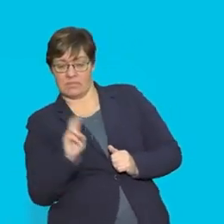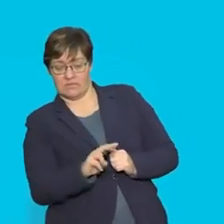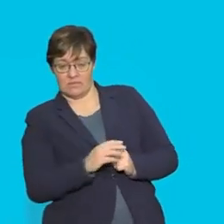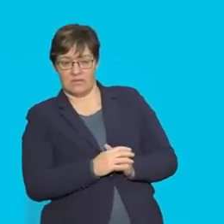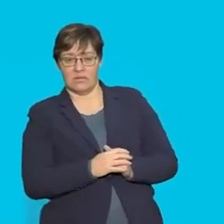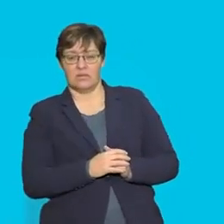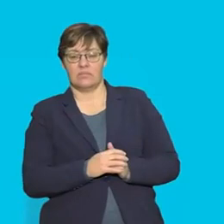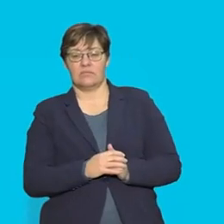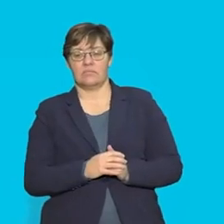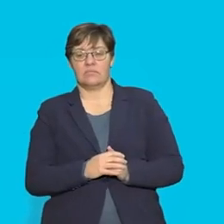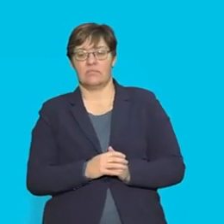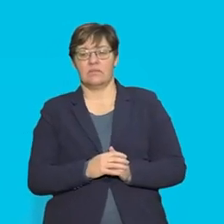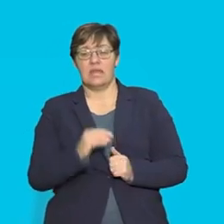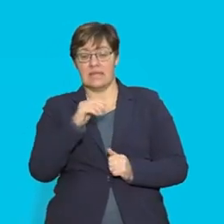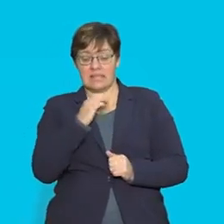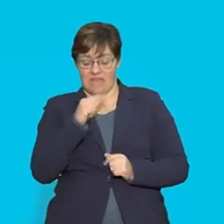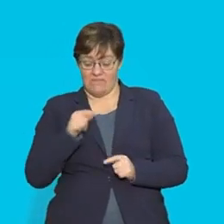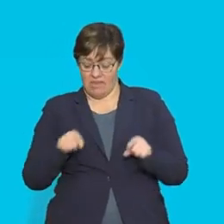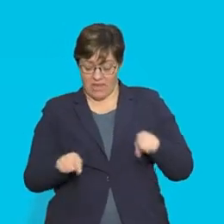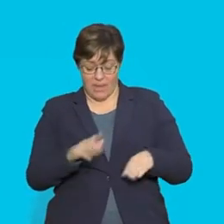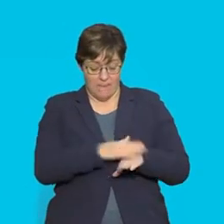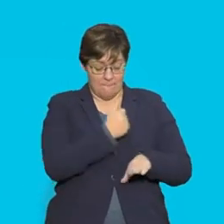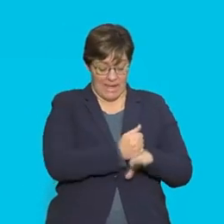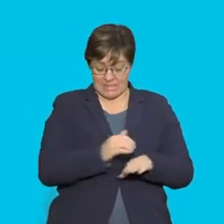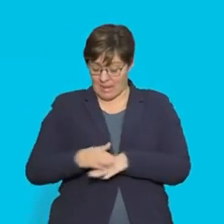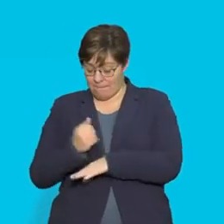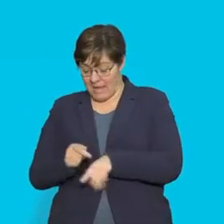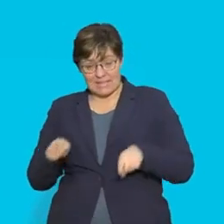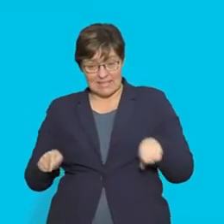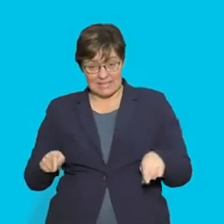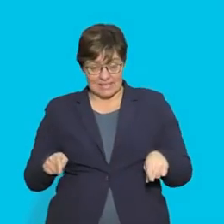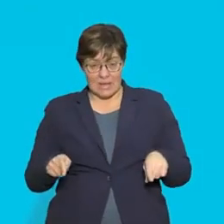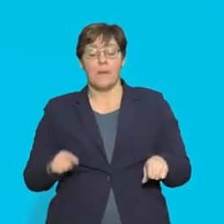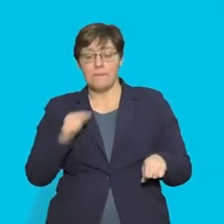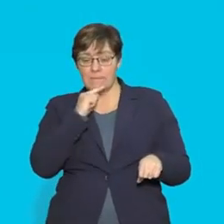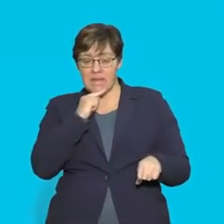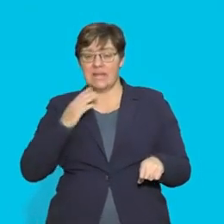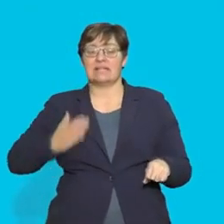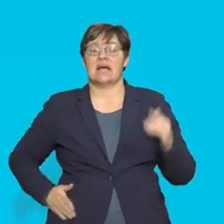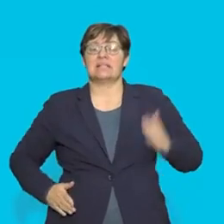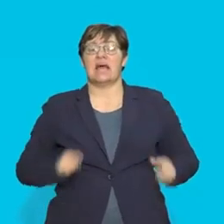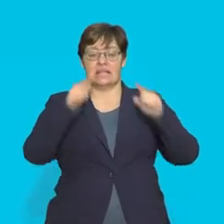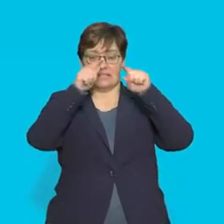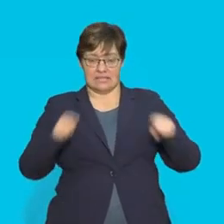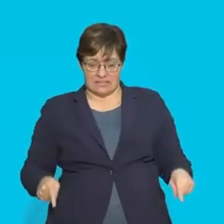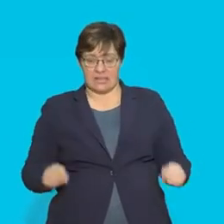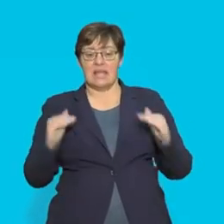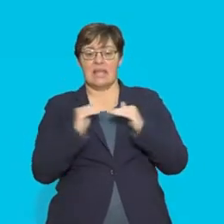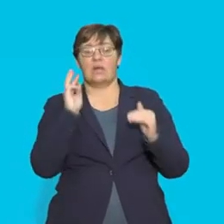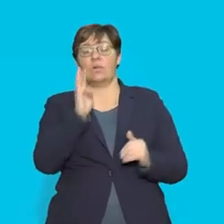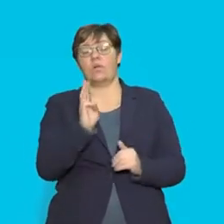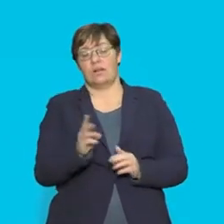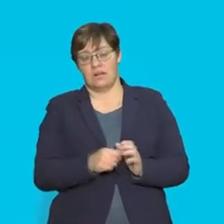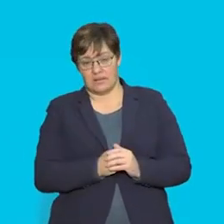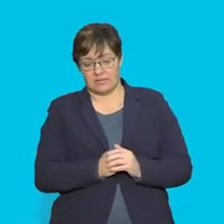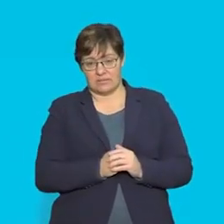converse perspective, I will then say if the base angles are equal, then the sides are going to be equal, which will